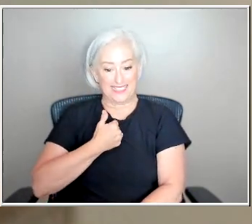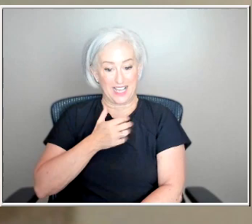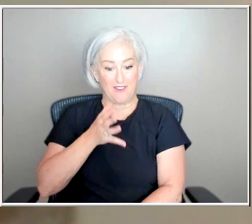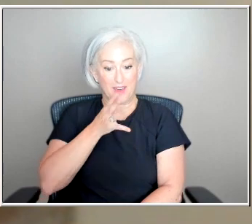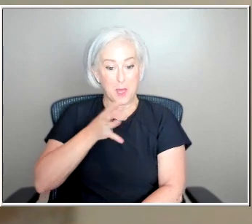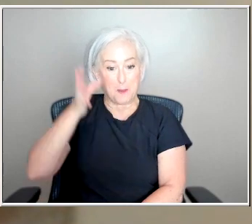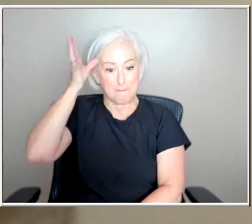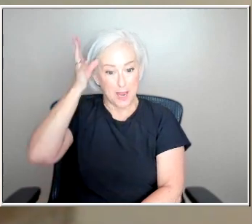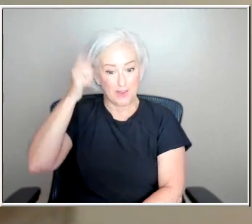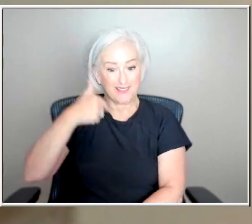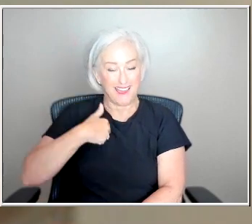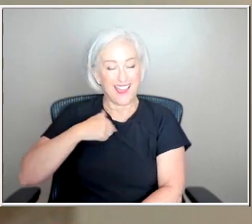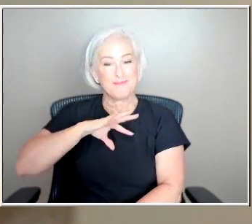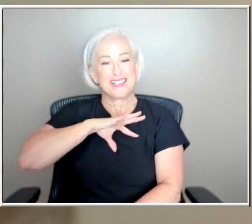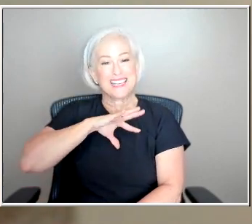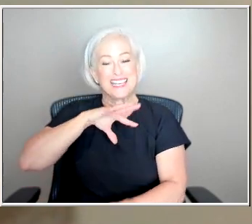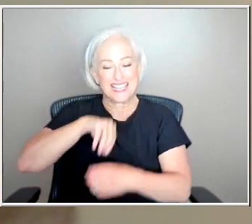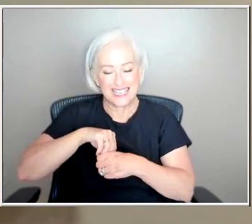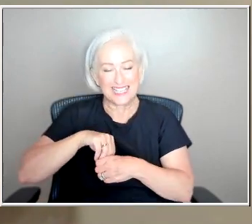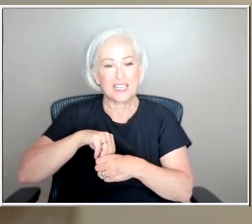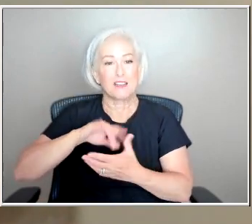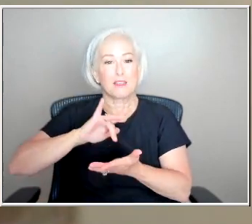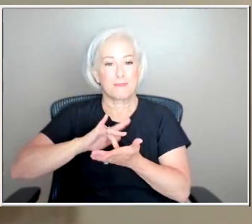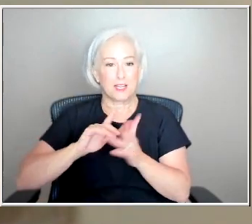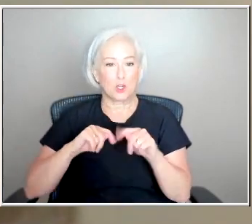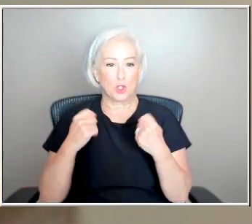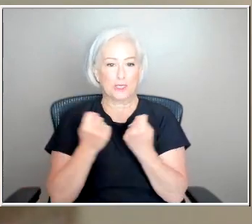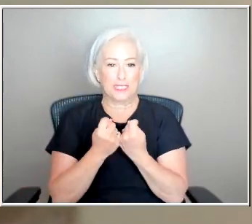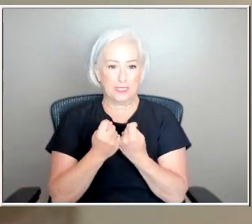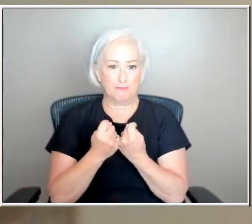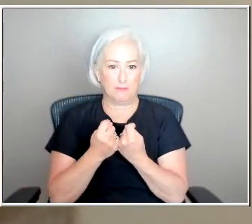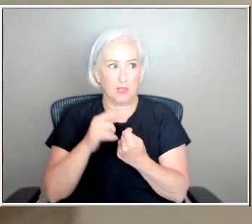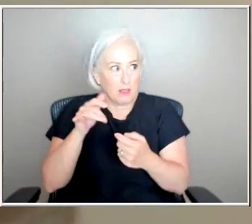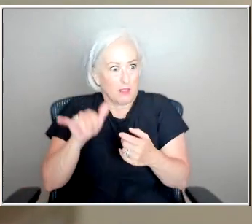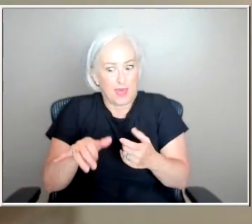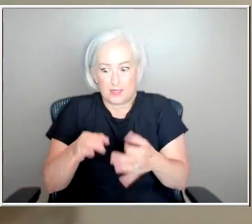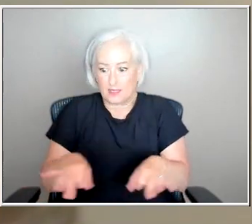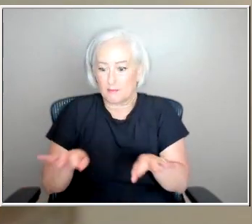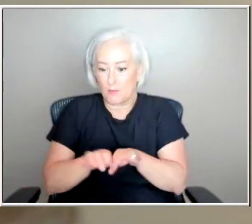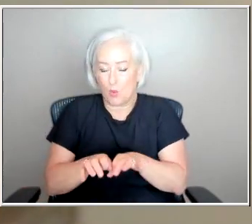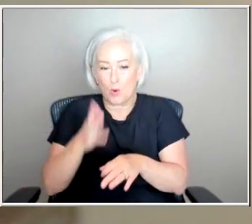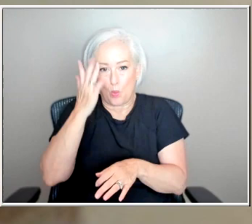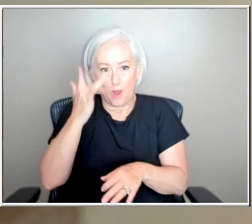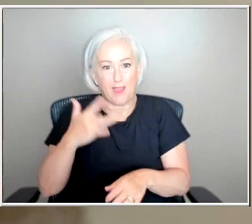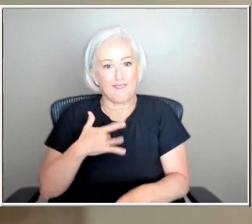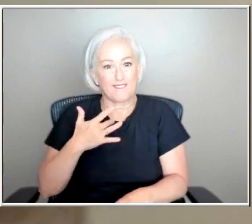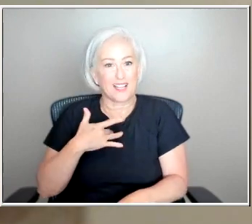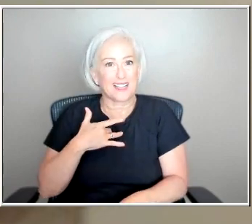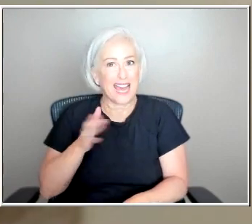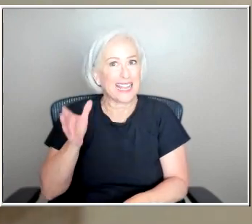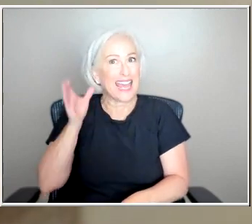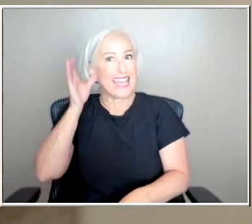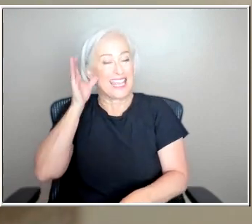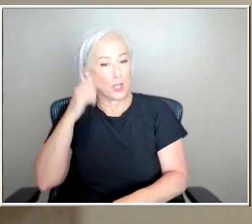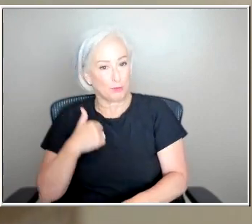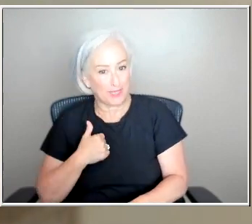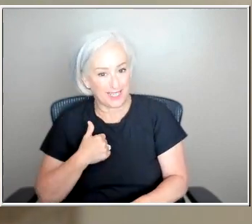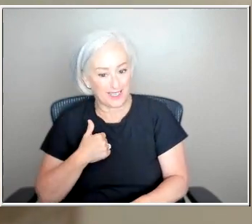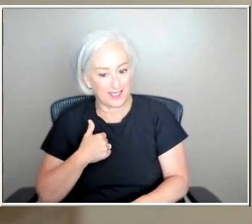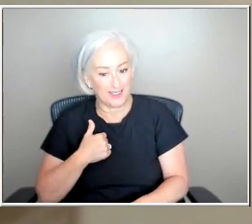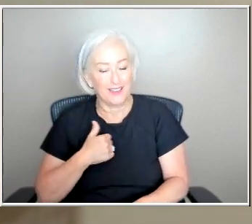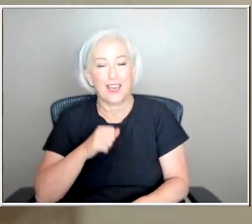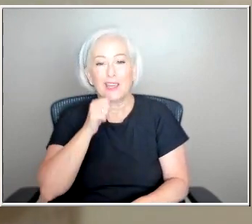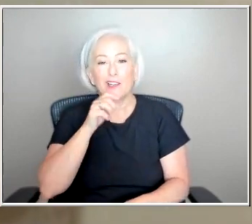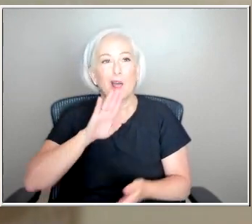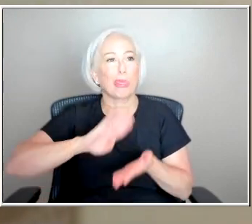so important to us and so helpful to feel like I'm being heard and believed and not dismissed. And that's not